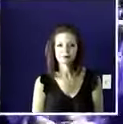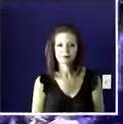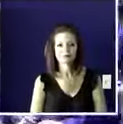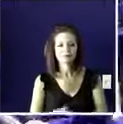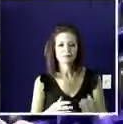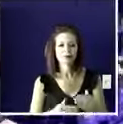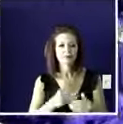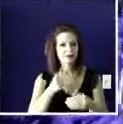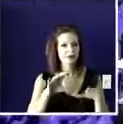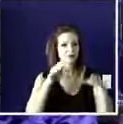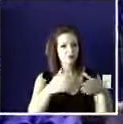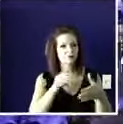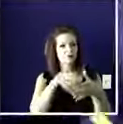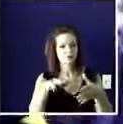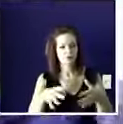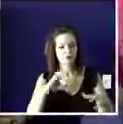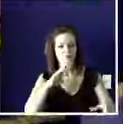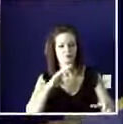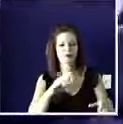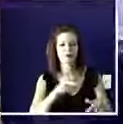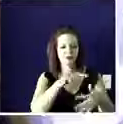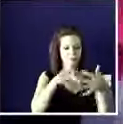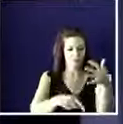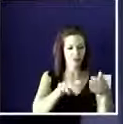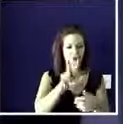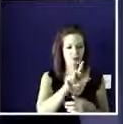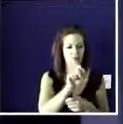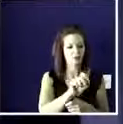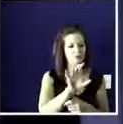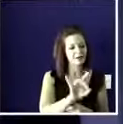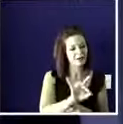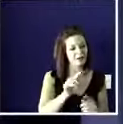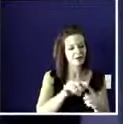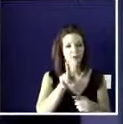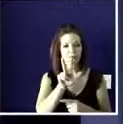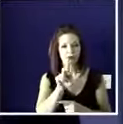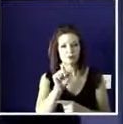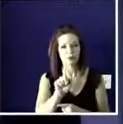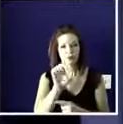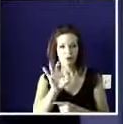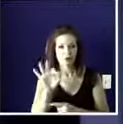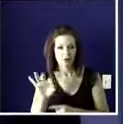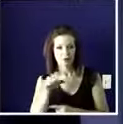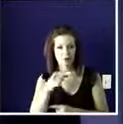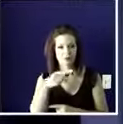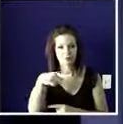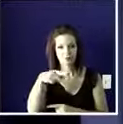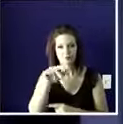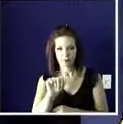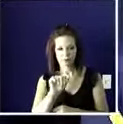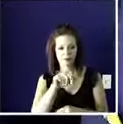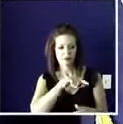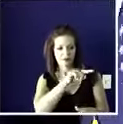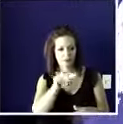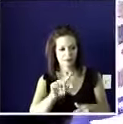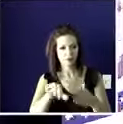The next group of students are those that have a 3.8 to 3.99 cumulative grade point average, and they graduate magna cum laude.